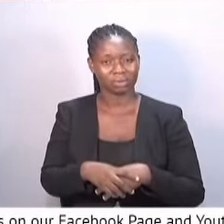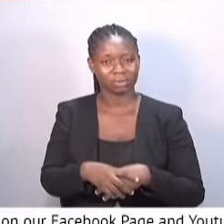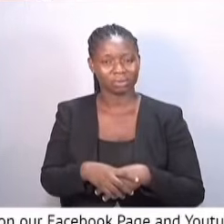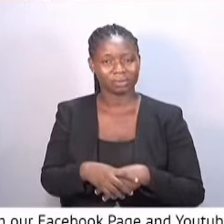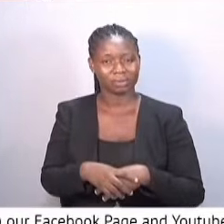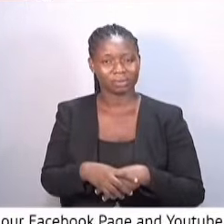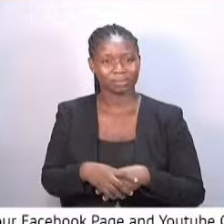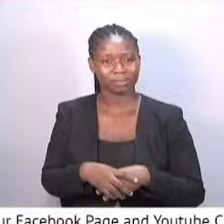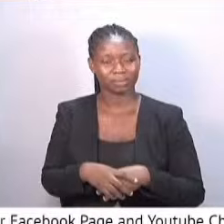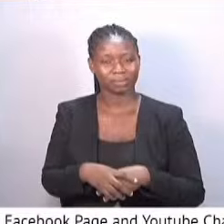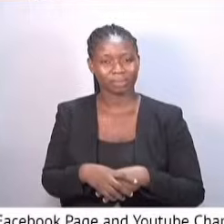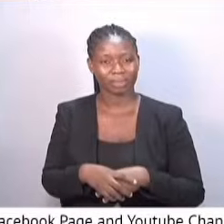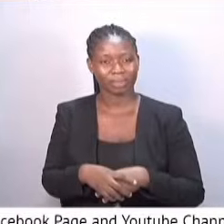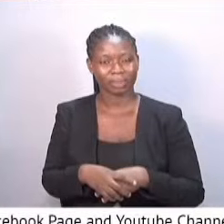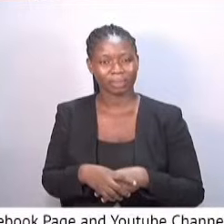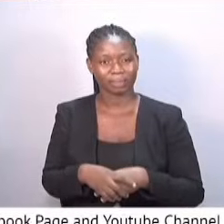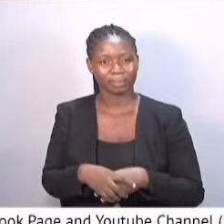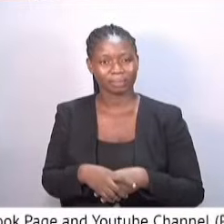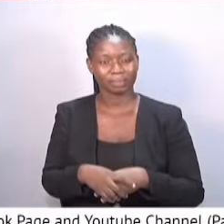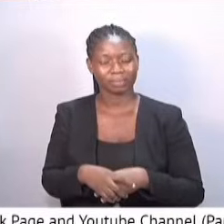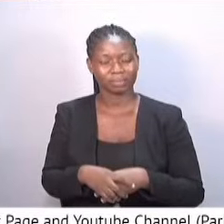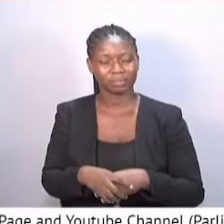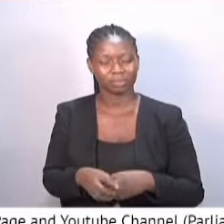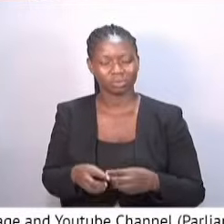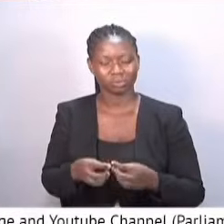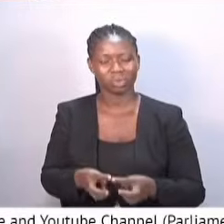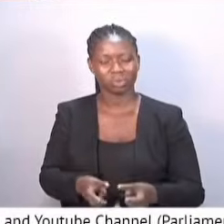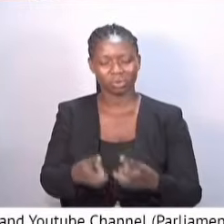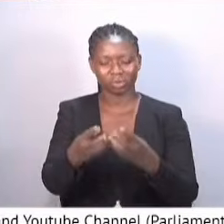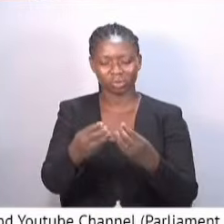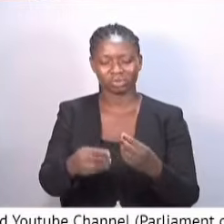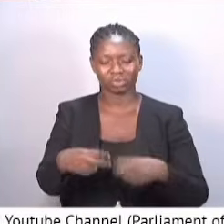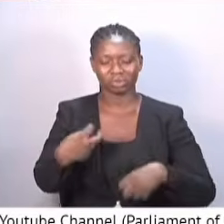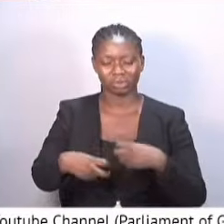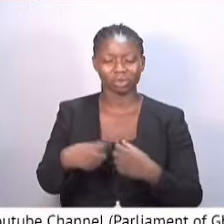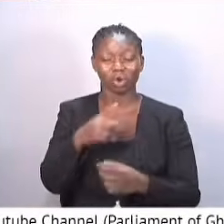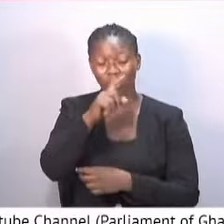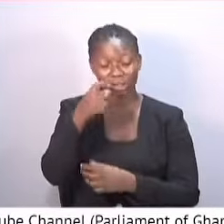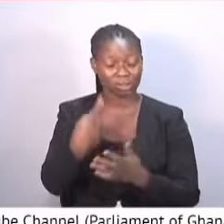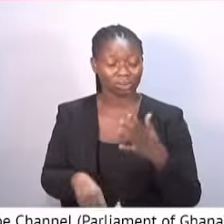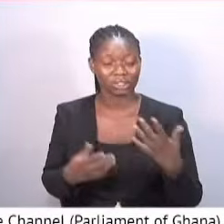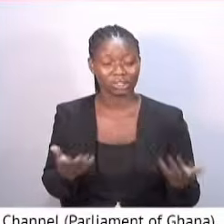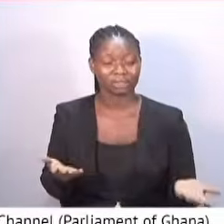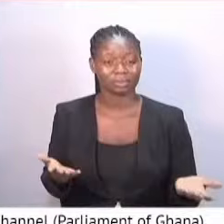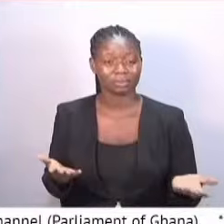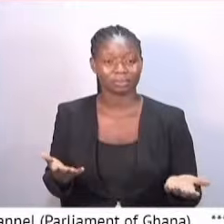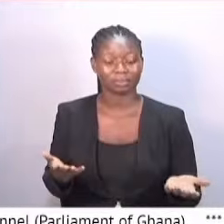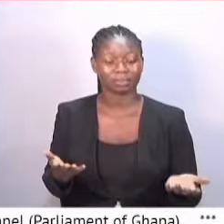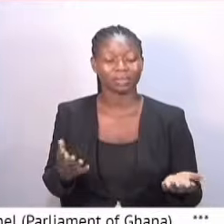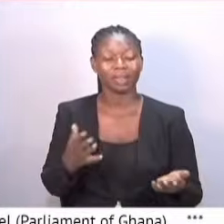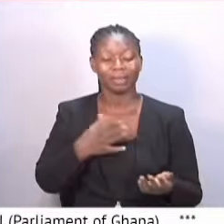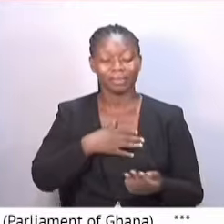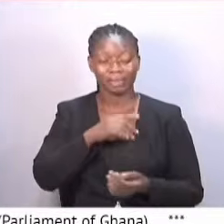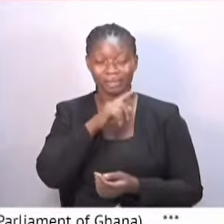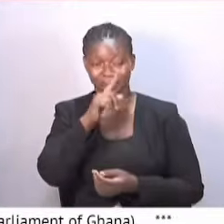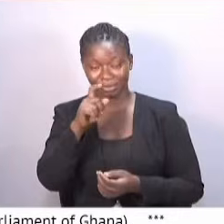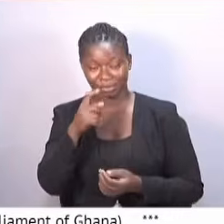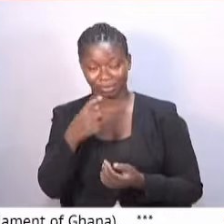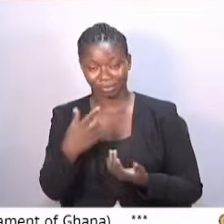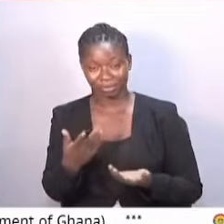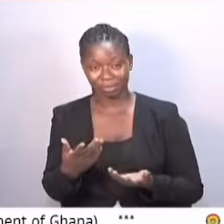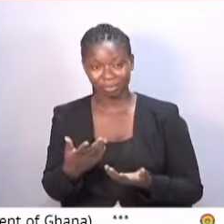supposed cul-de-sac? So what is the question? The question